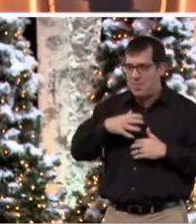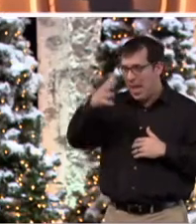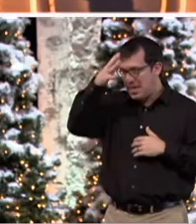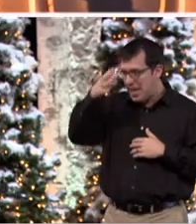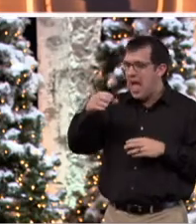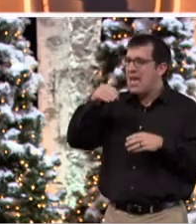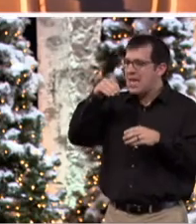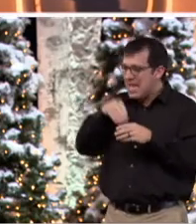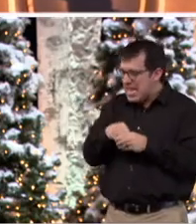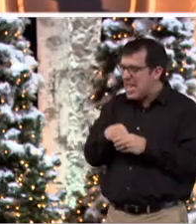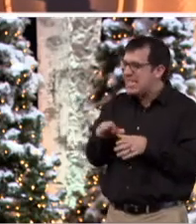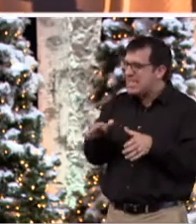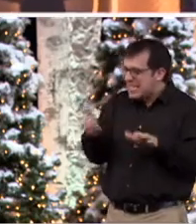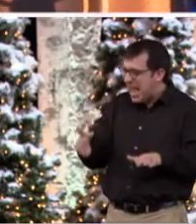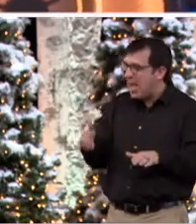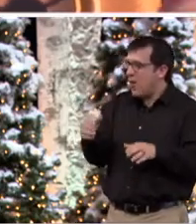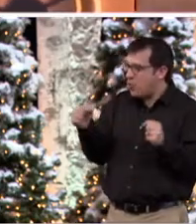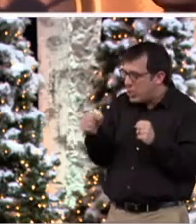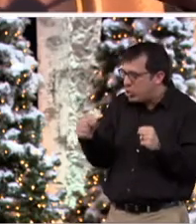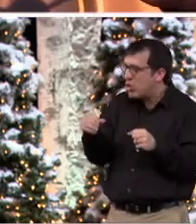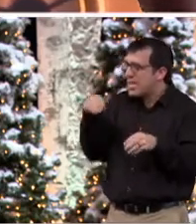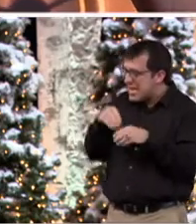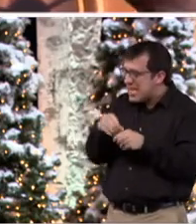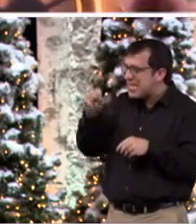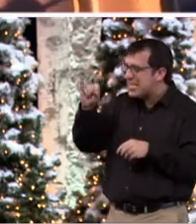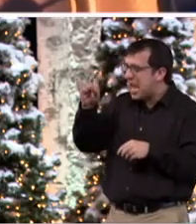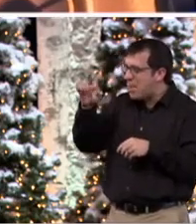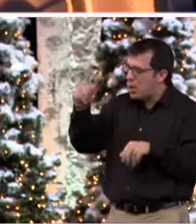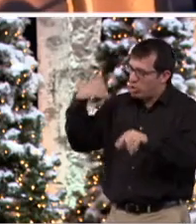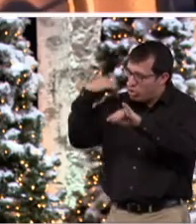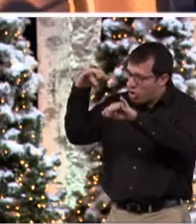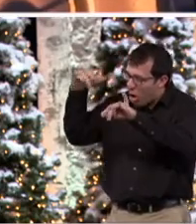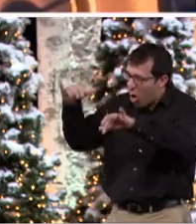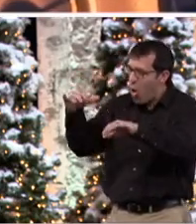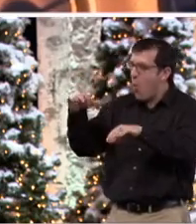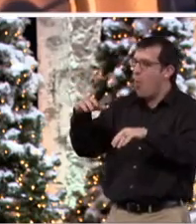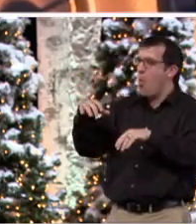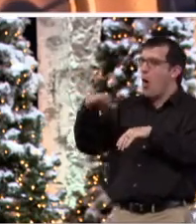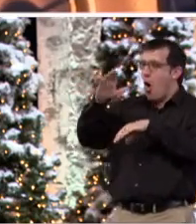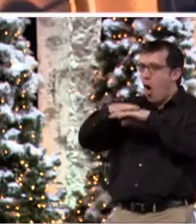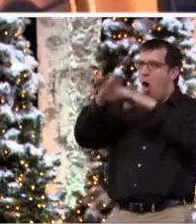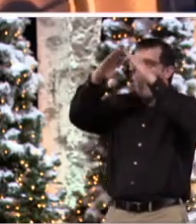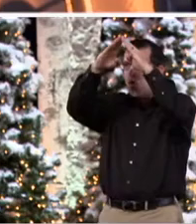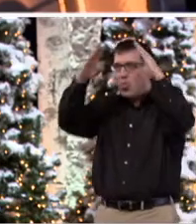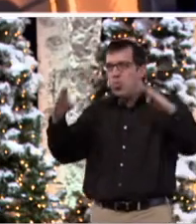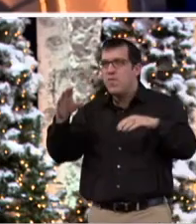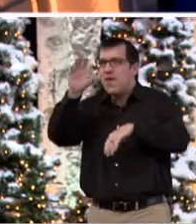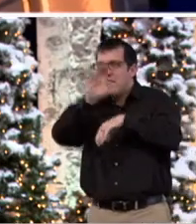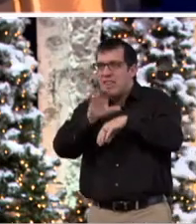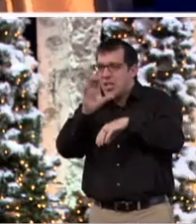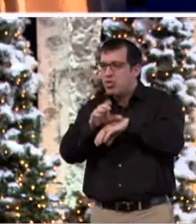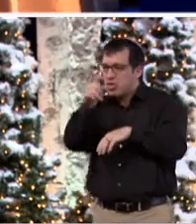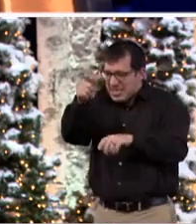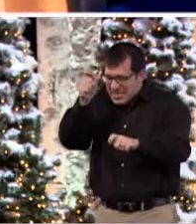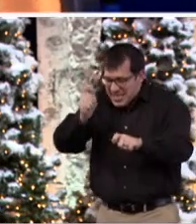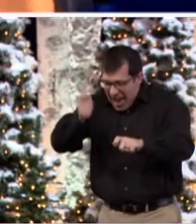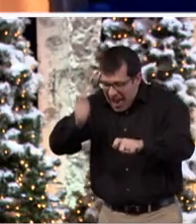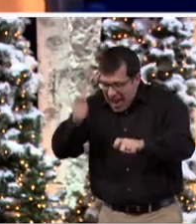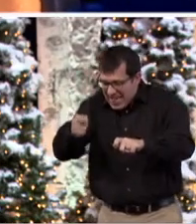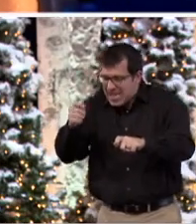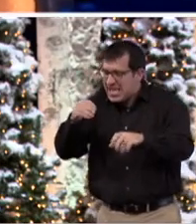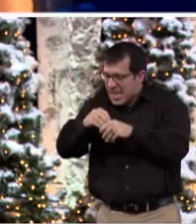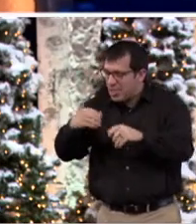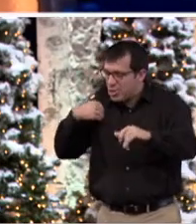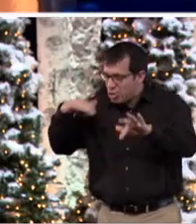in the dead of winter in Siberia, snow everywhere, on the top of a roof of a little church, nailing the roof down in the